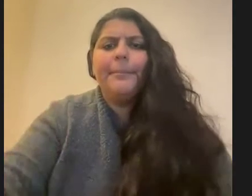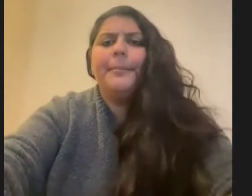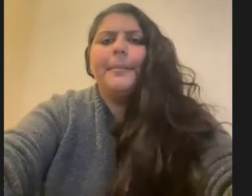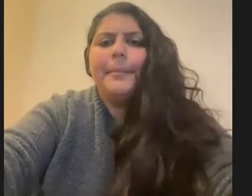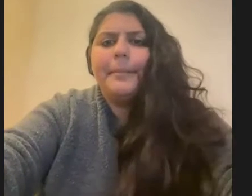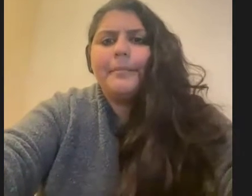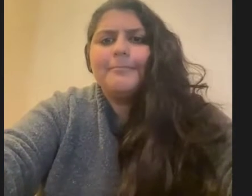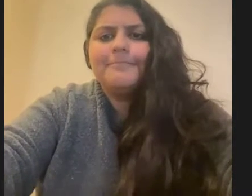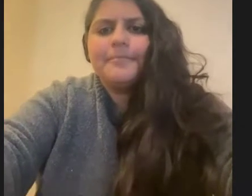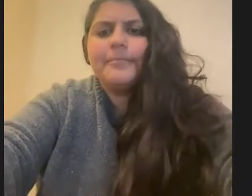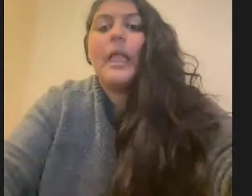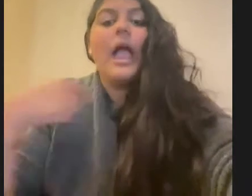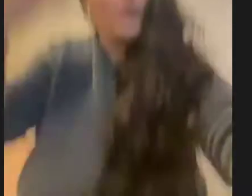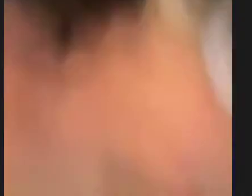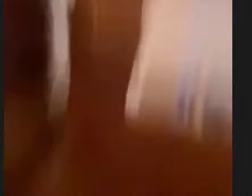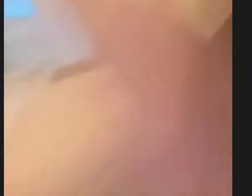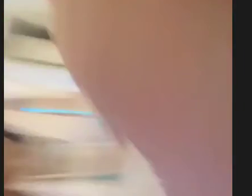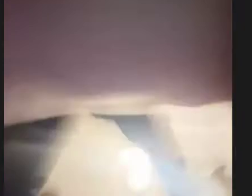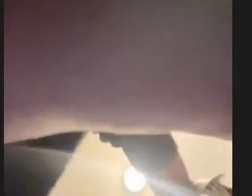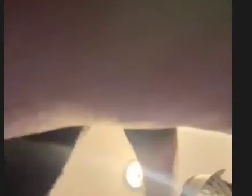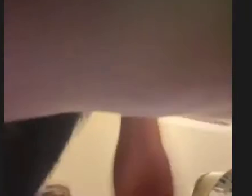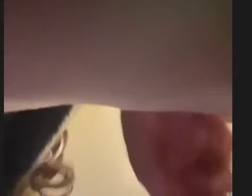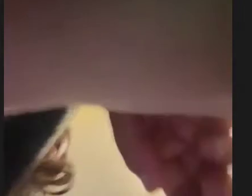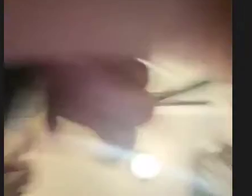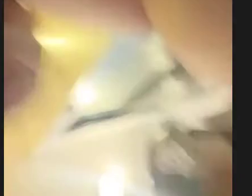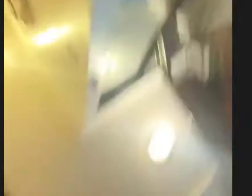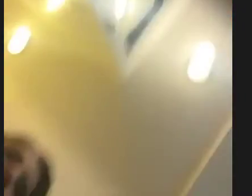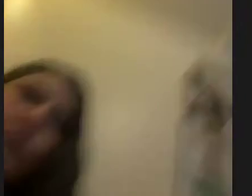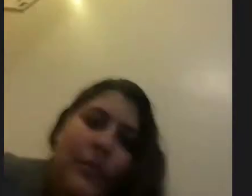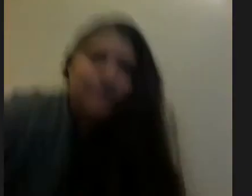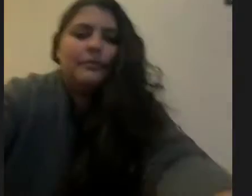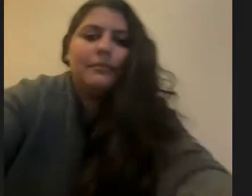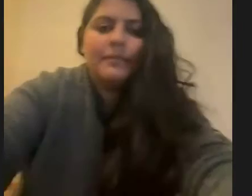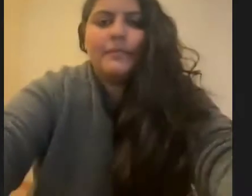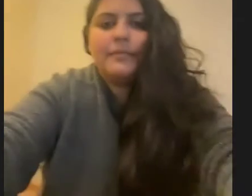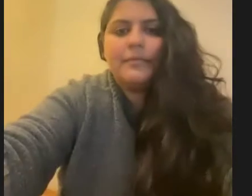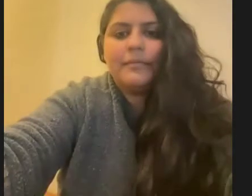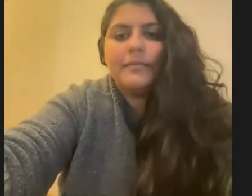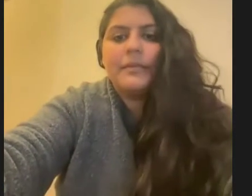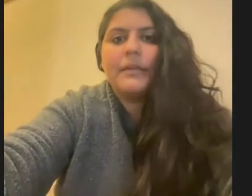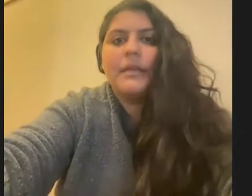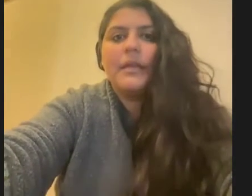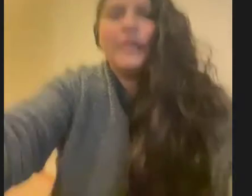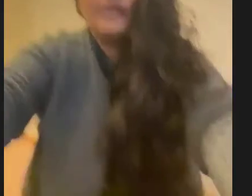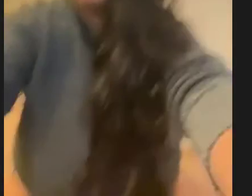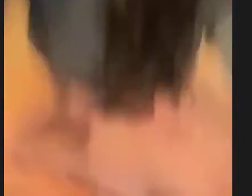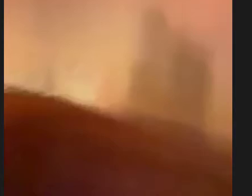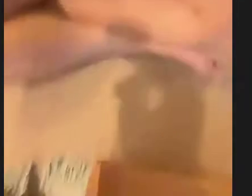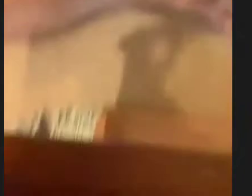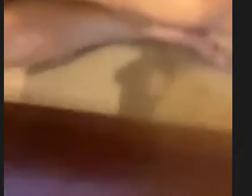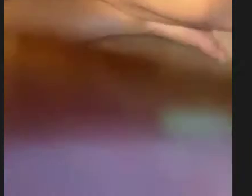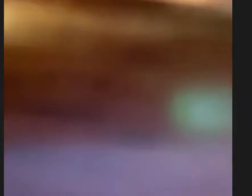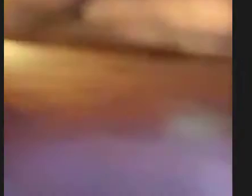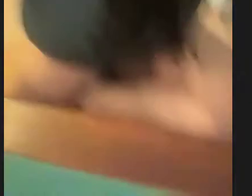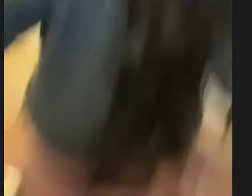I don't know if we totally know the exact mechanism of how that happens. I know it's being studied currently,